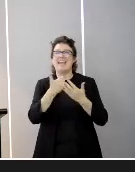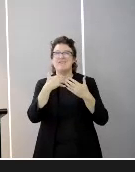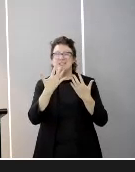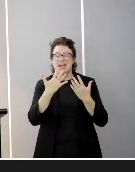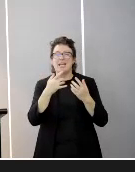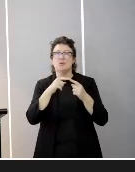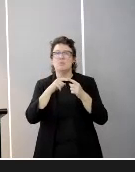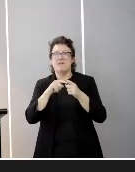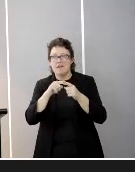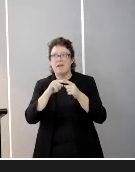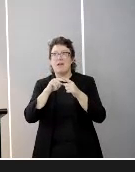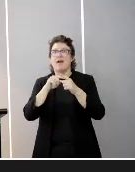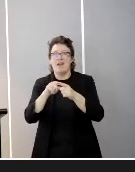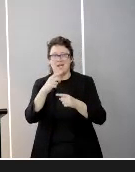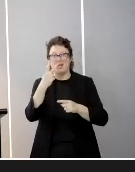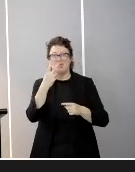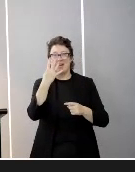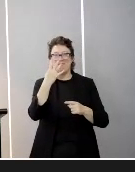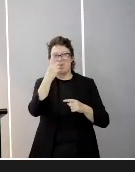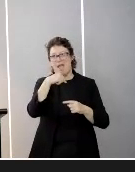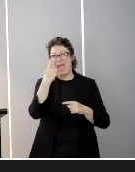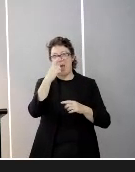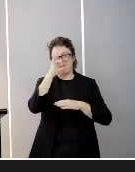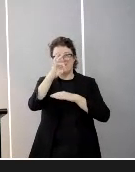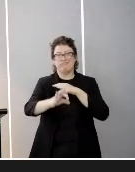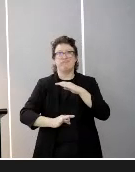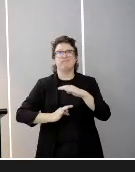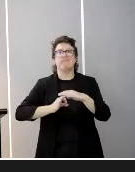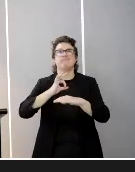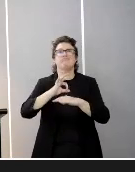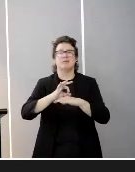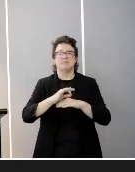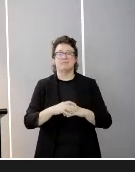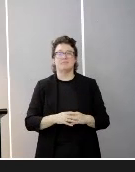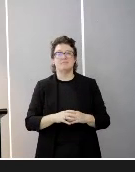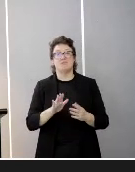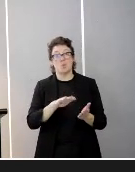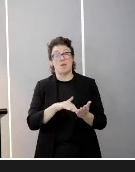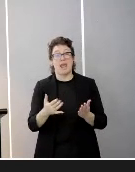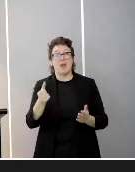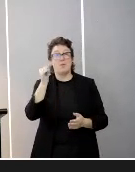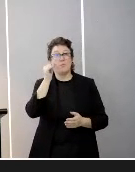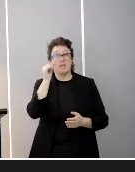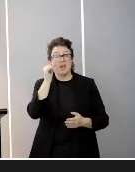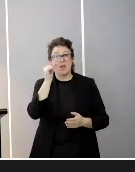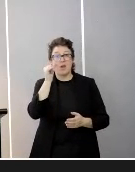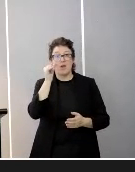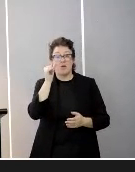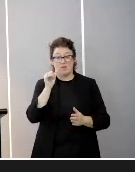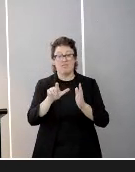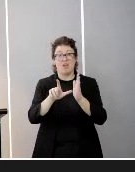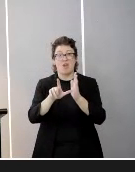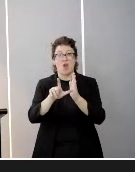with the 24-hour cycle of the Earth. Next slide, please. So we now know that the master